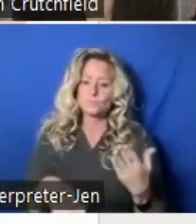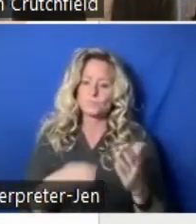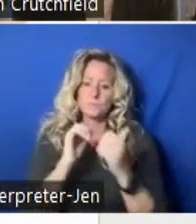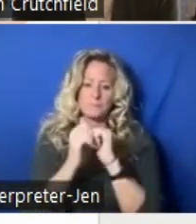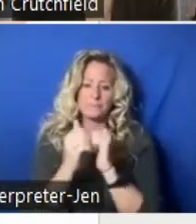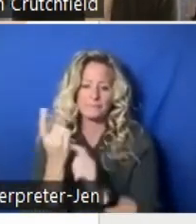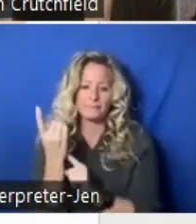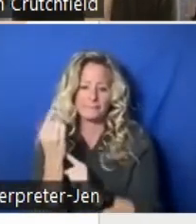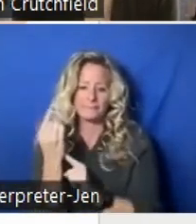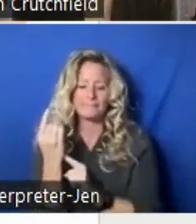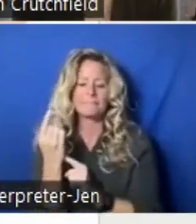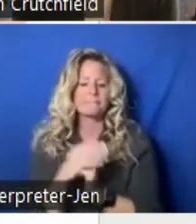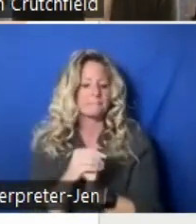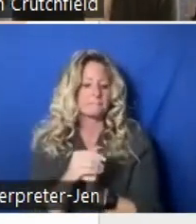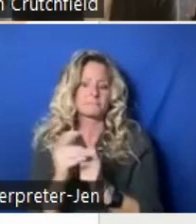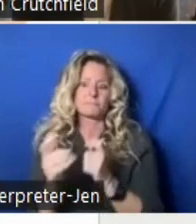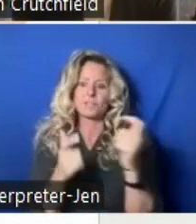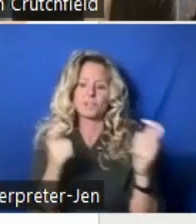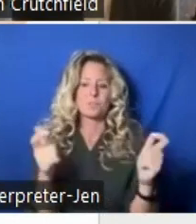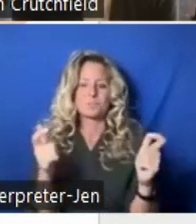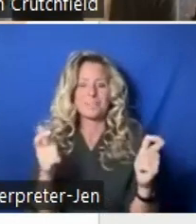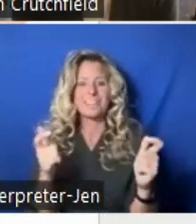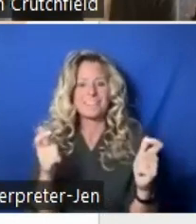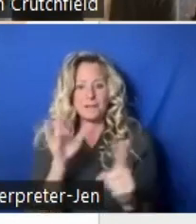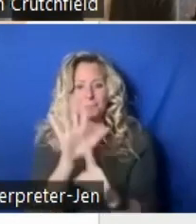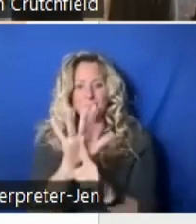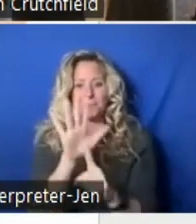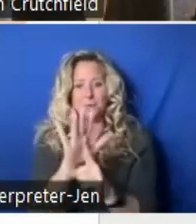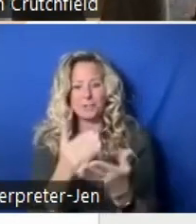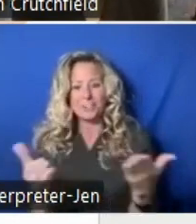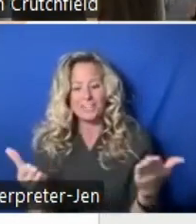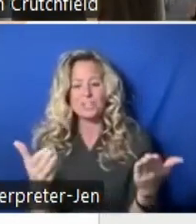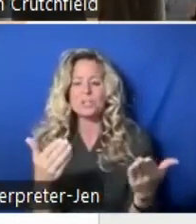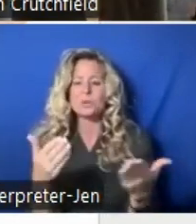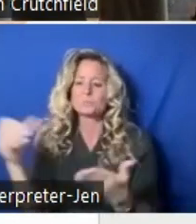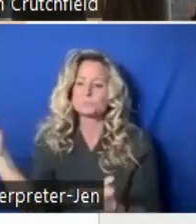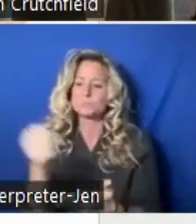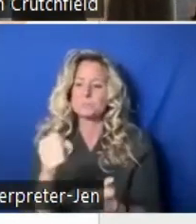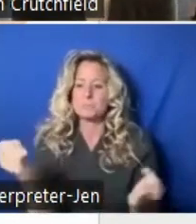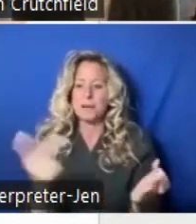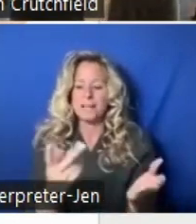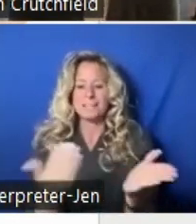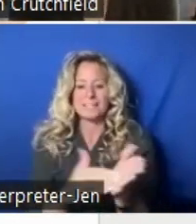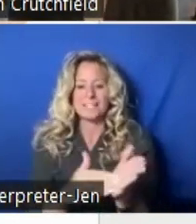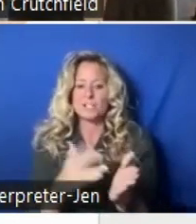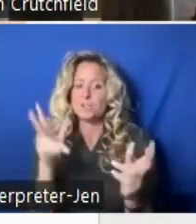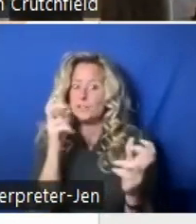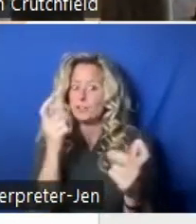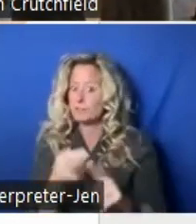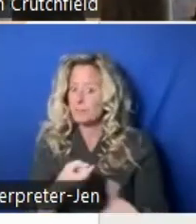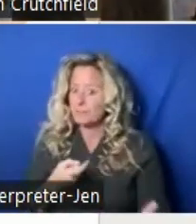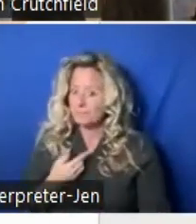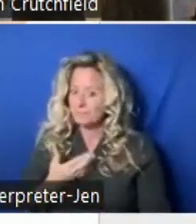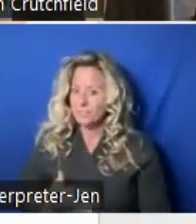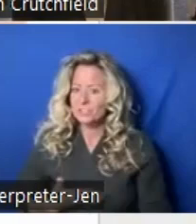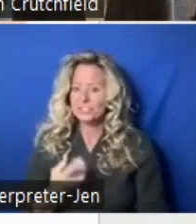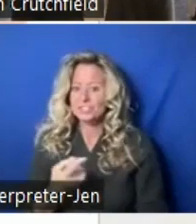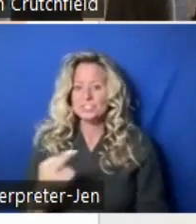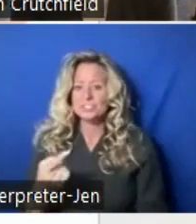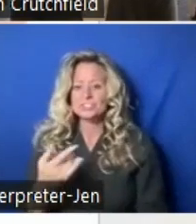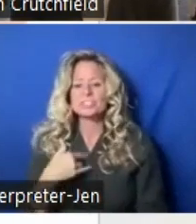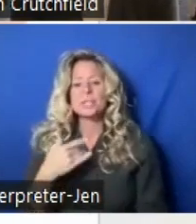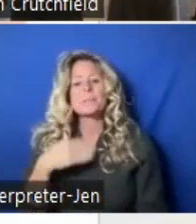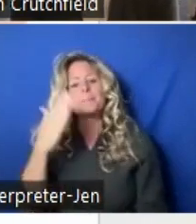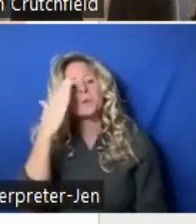year, and it was just a big hit. So we're going to bring it back. So you now hear it from me first. Be aware